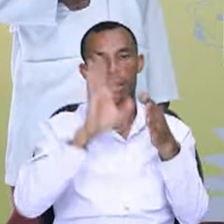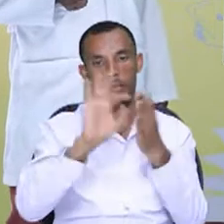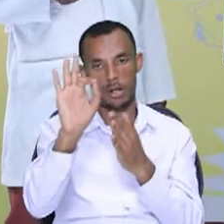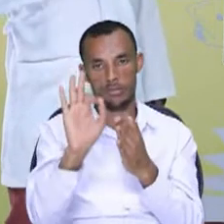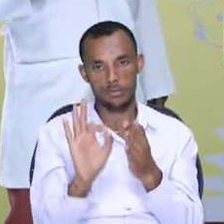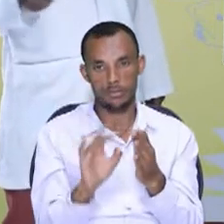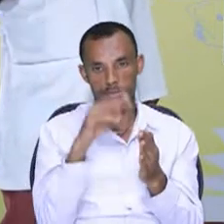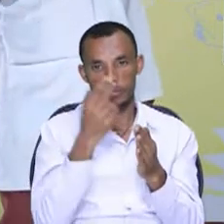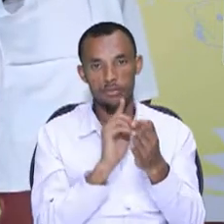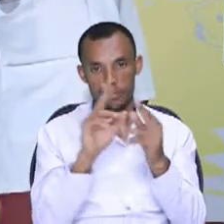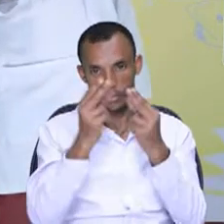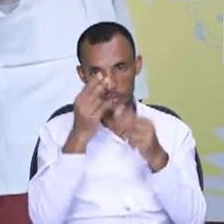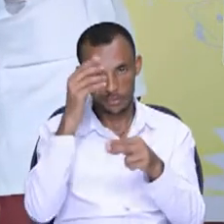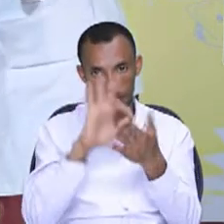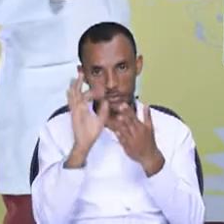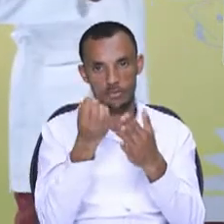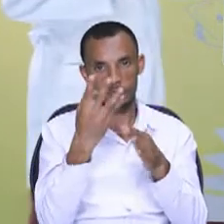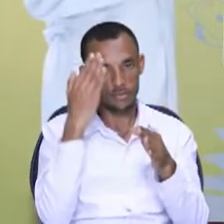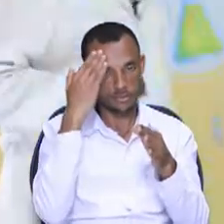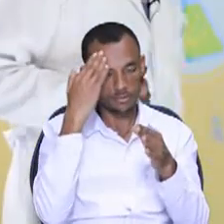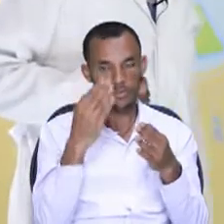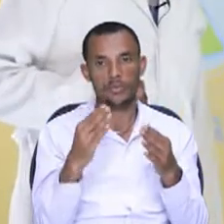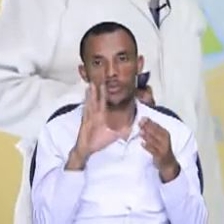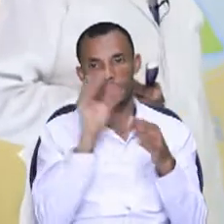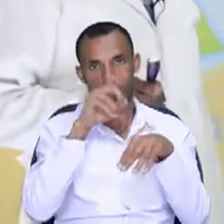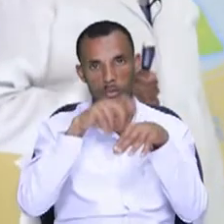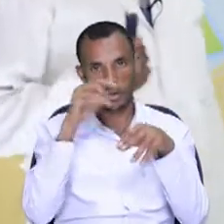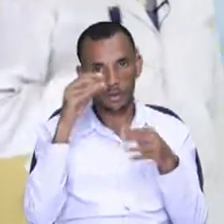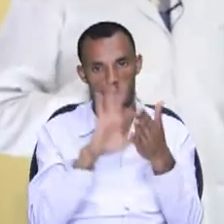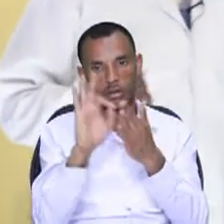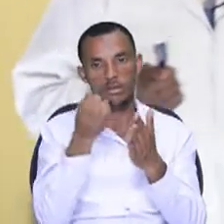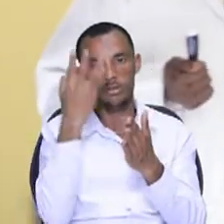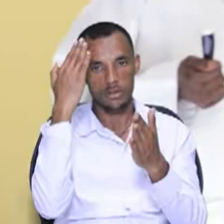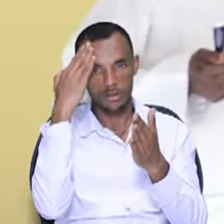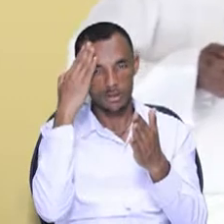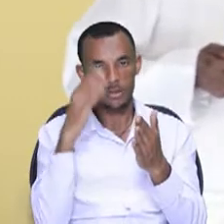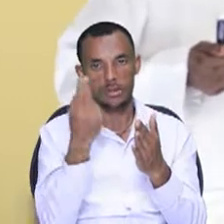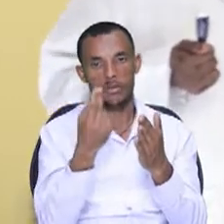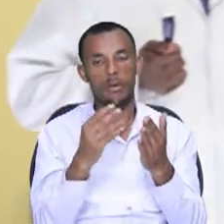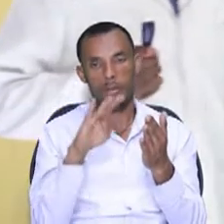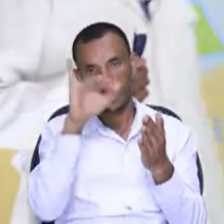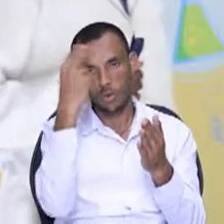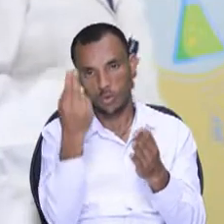of the elements. By using electronic configuration,